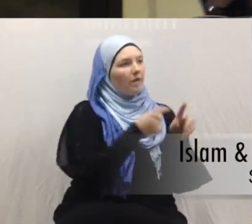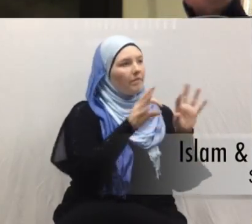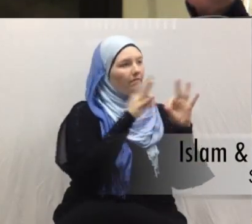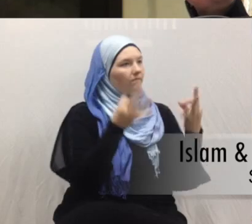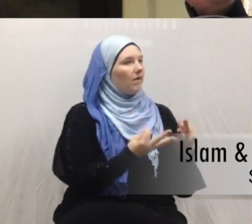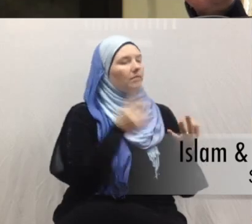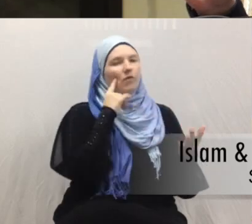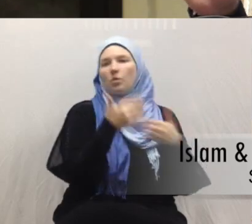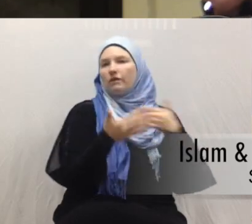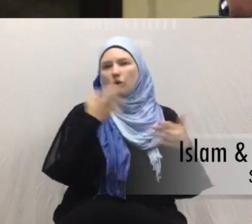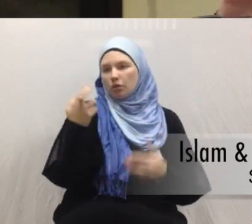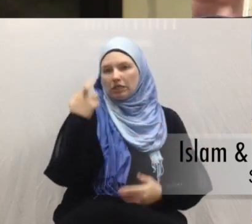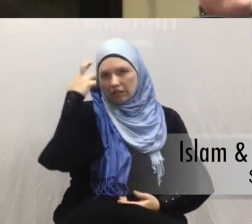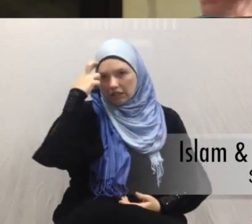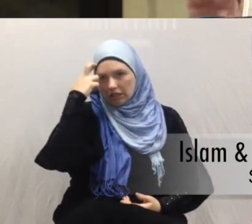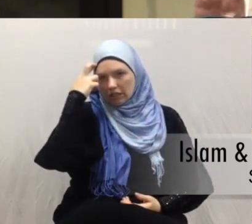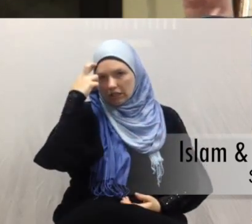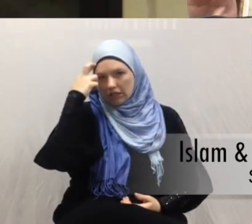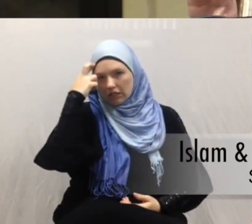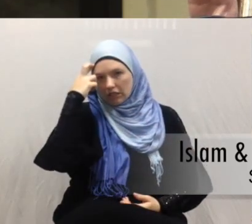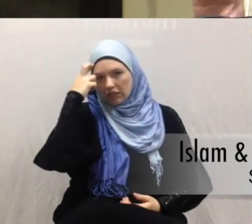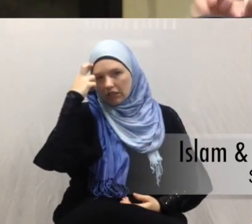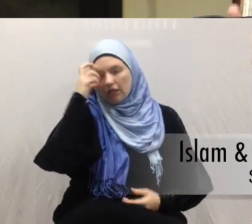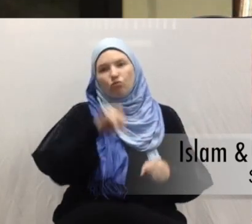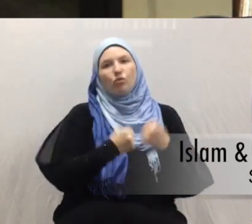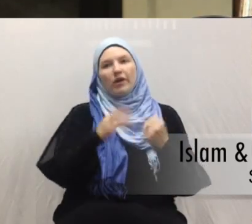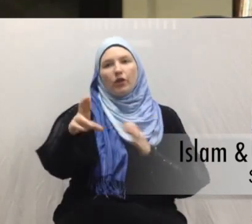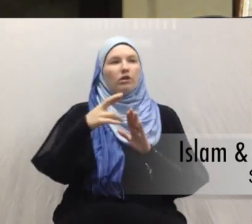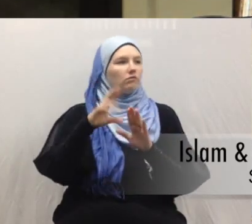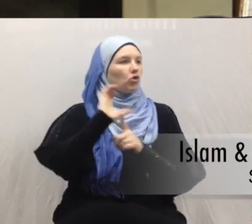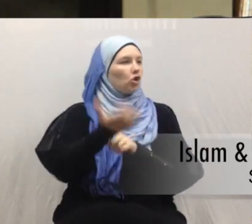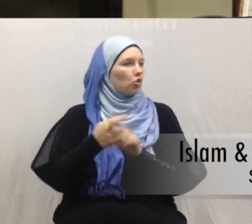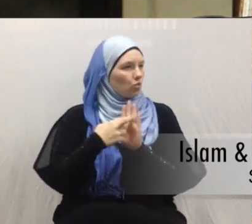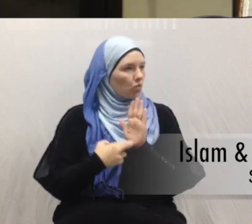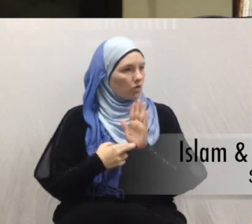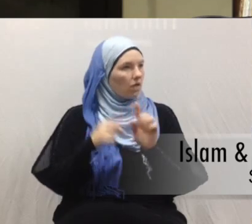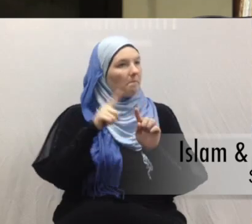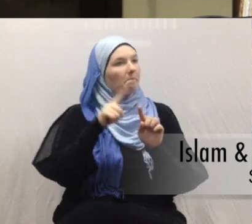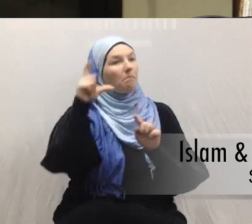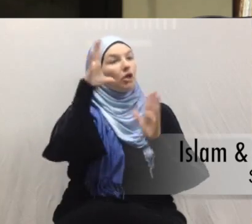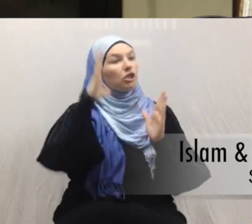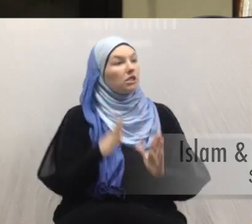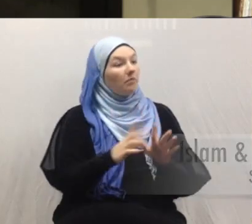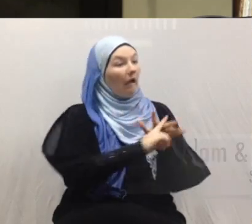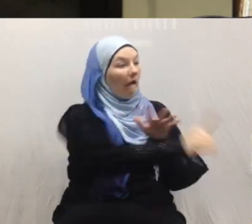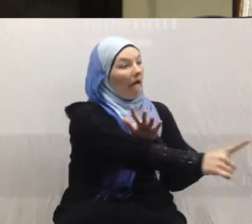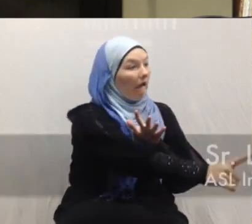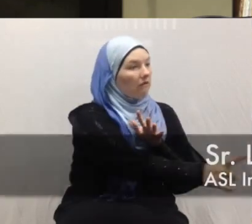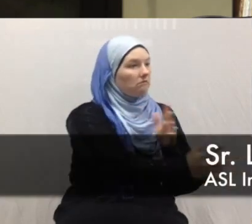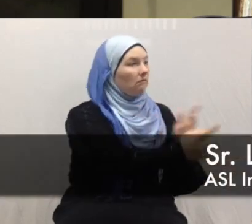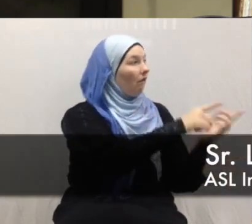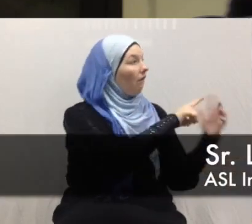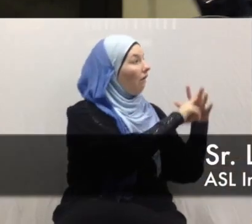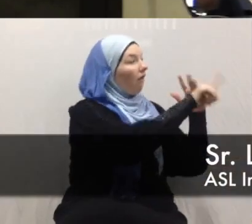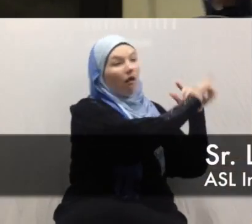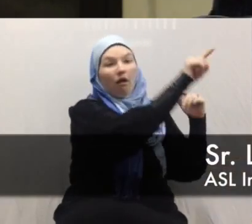for whatever reason, in violation of their customs, the Muslims cannot include her in protection. They will have